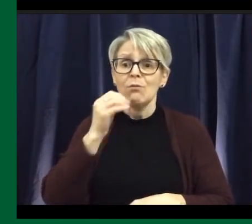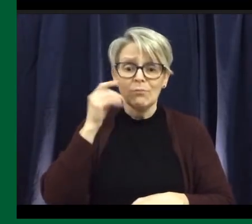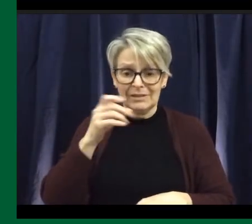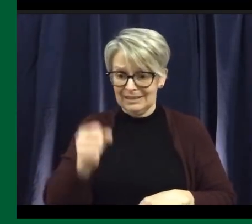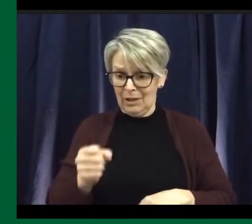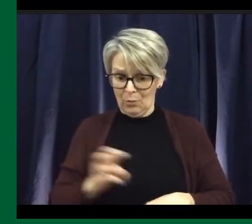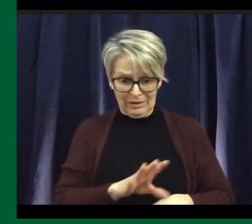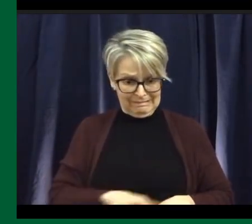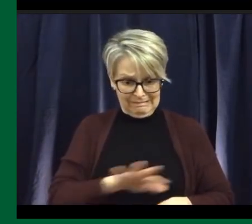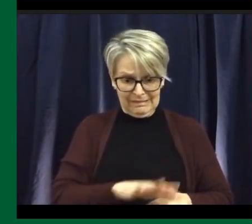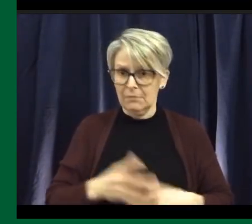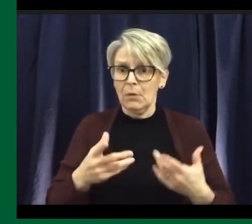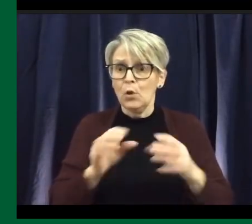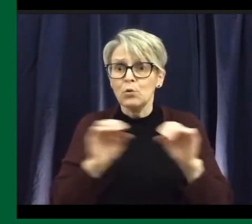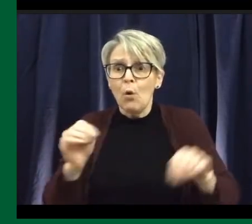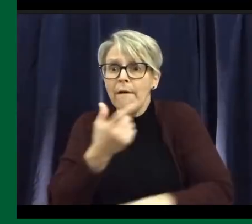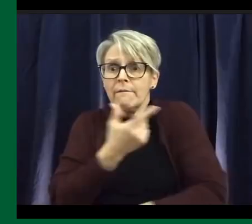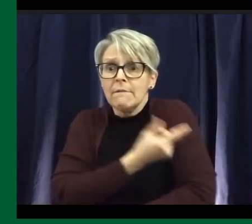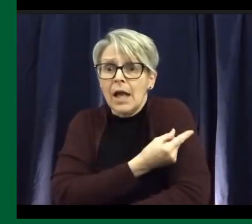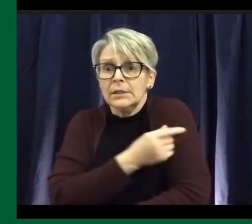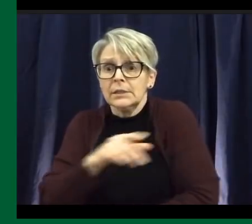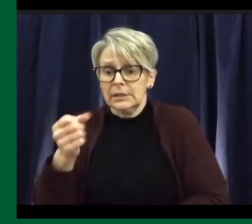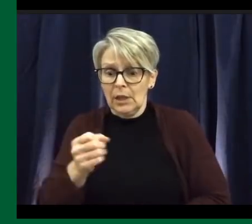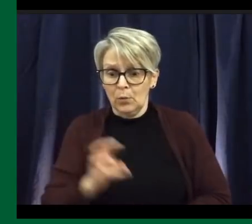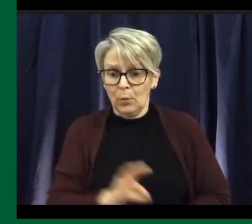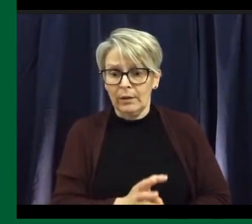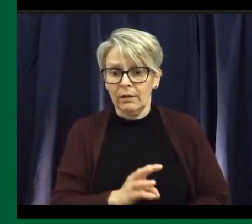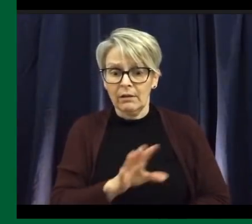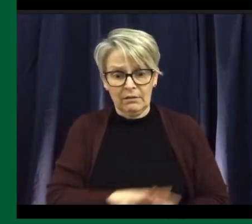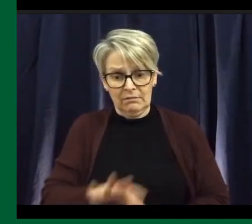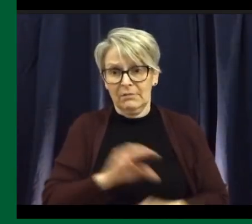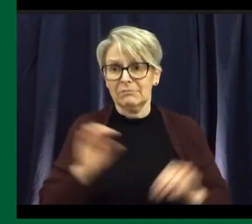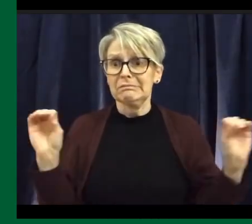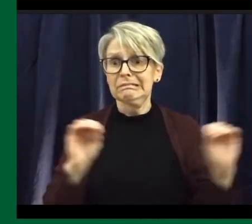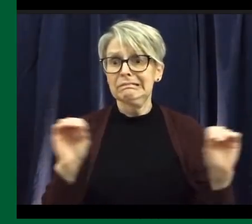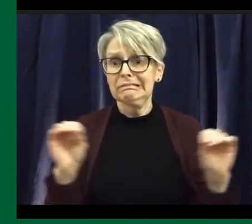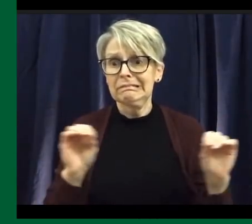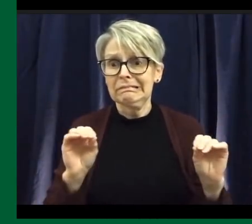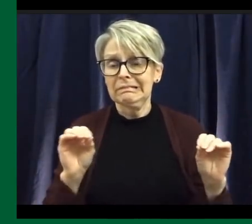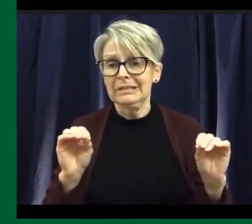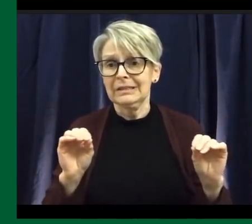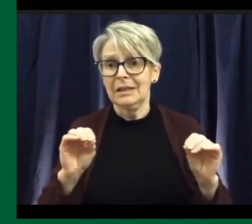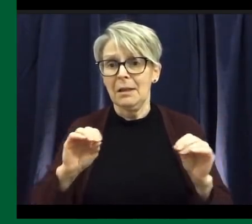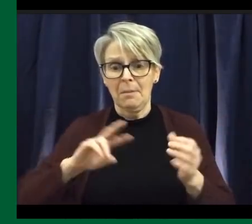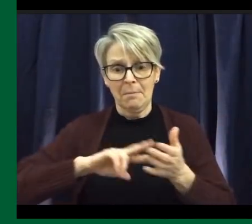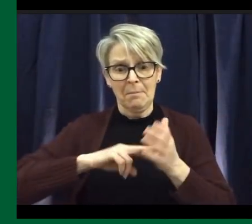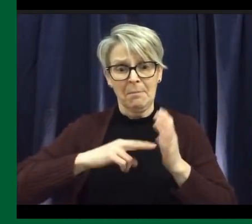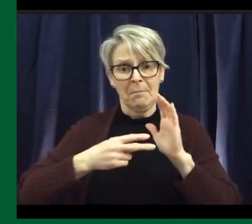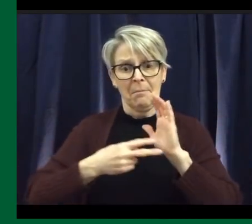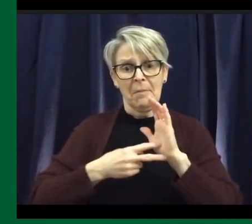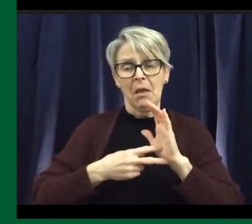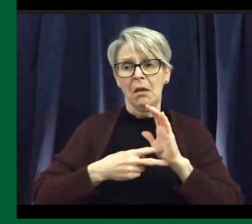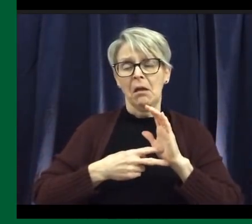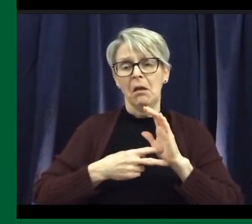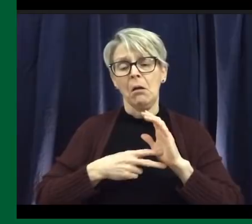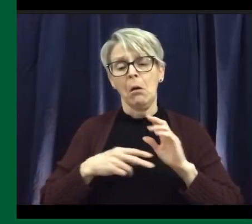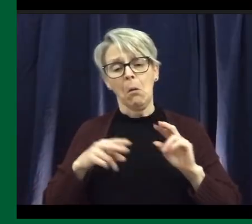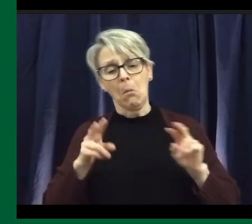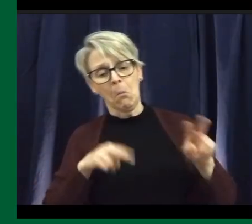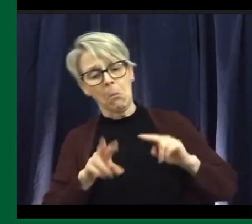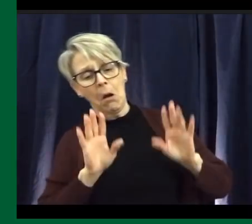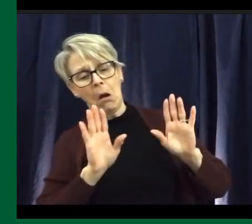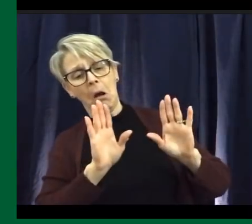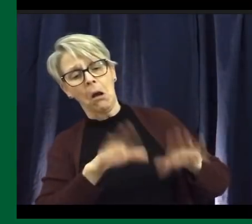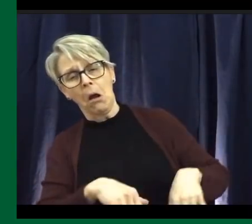province unvaccinated. That wasn't because it was an intended consequence, but rather,